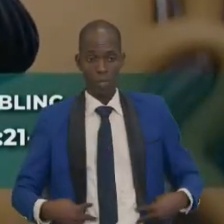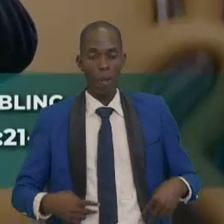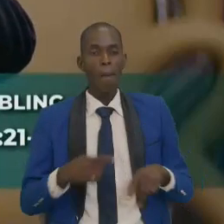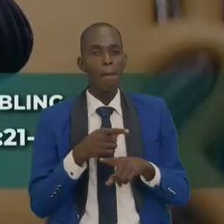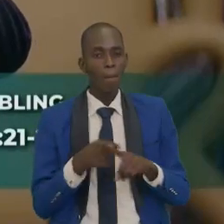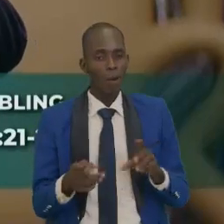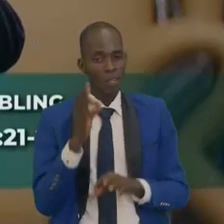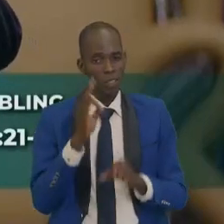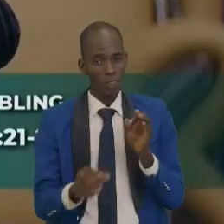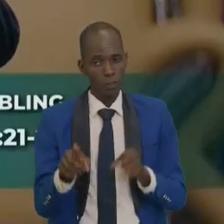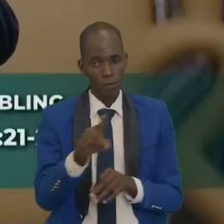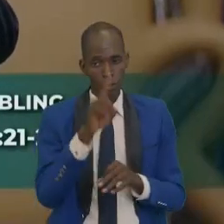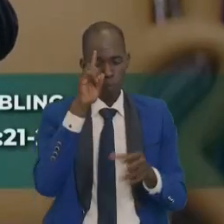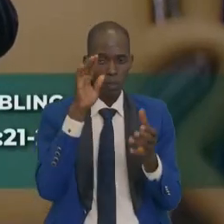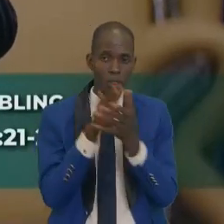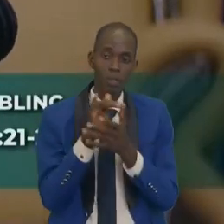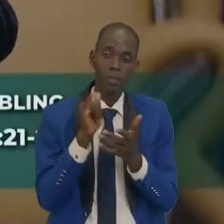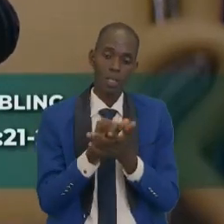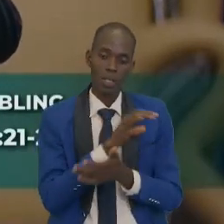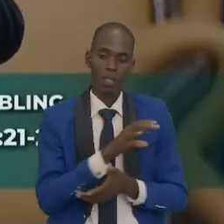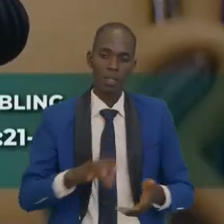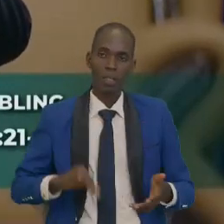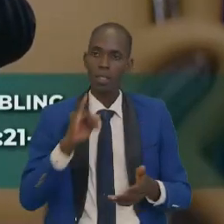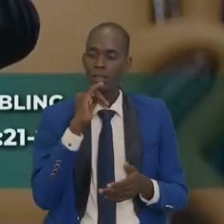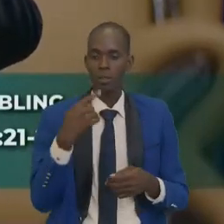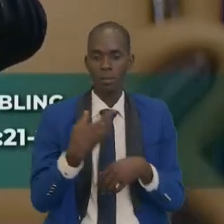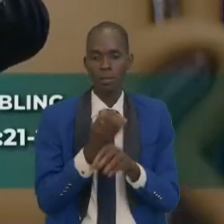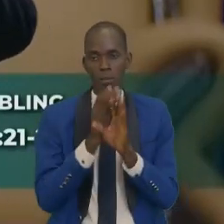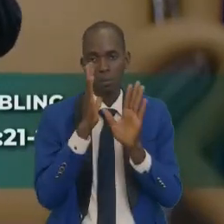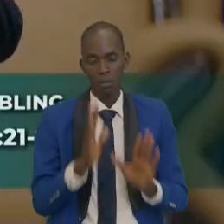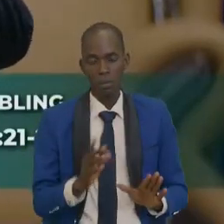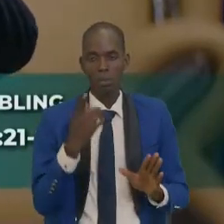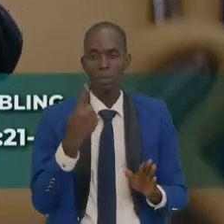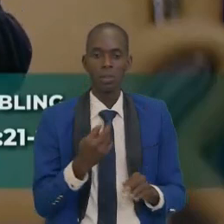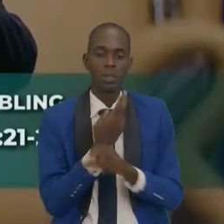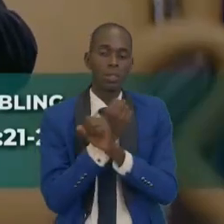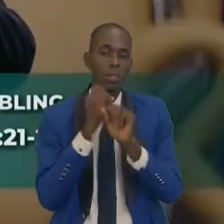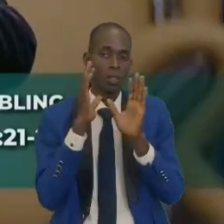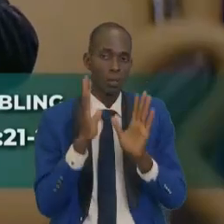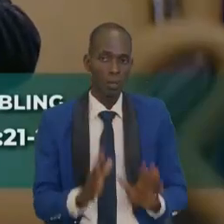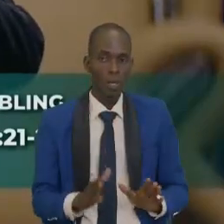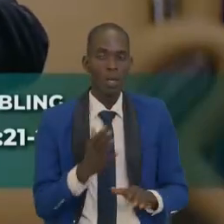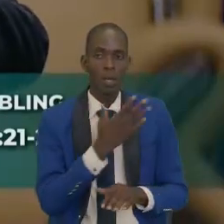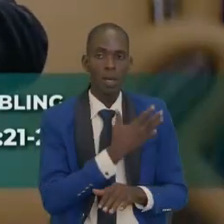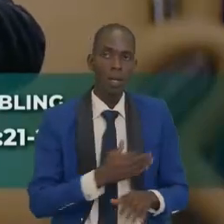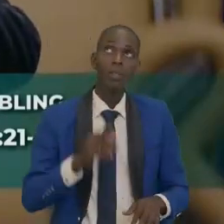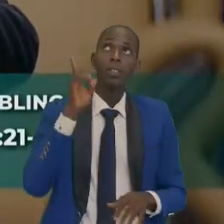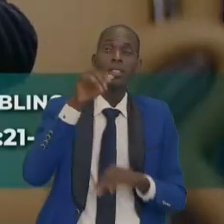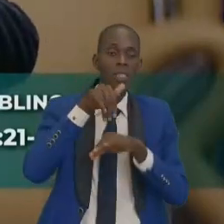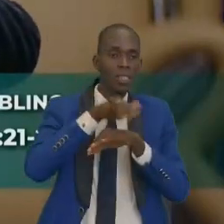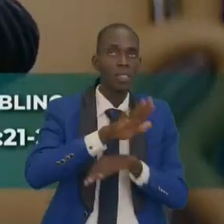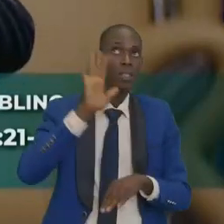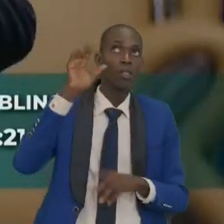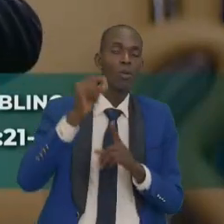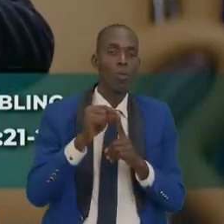creator is the Redeemer and he saves the word and he healed